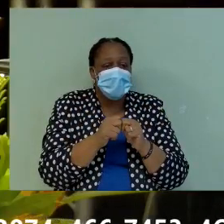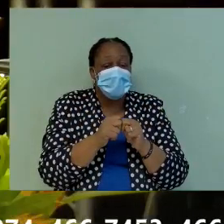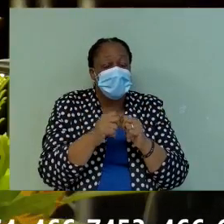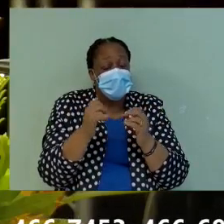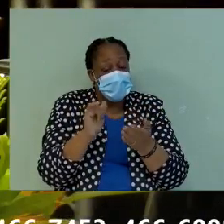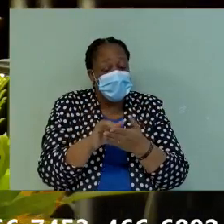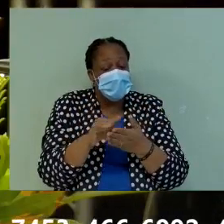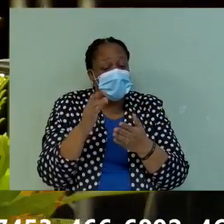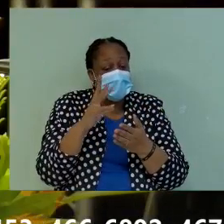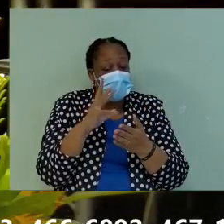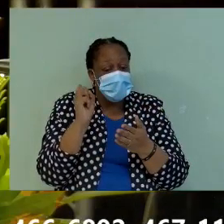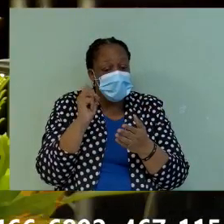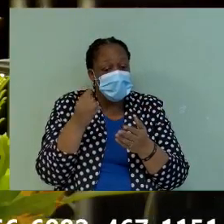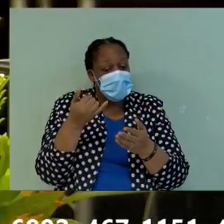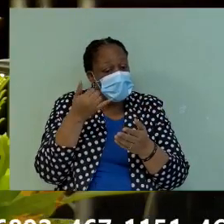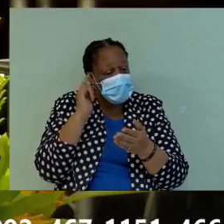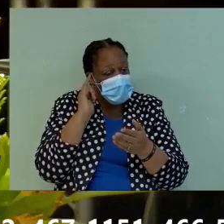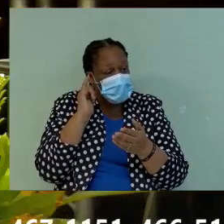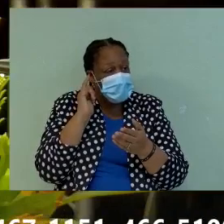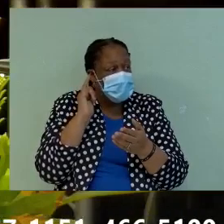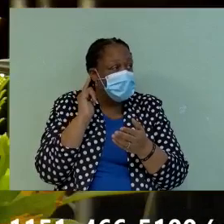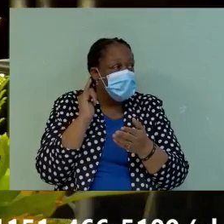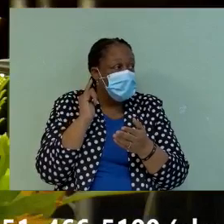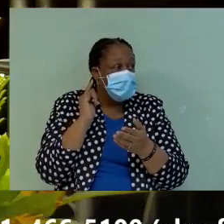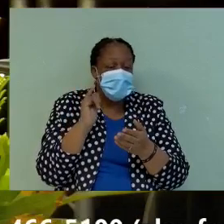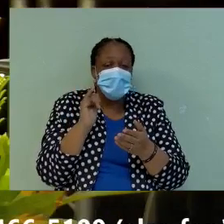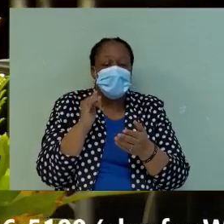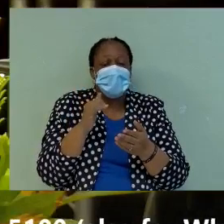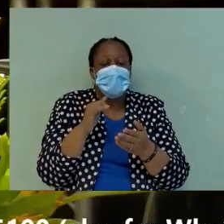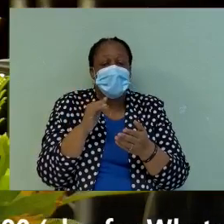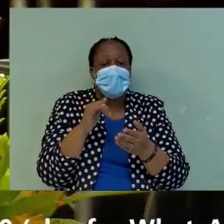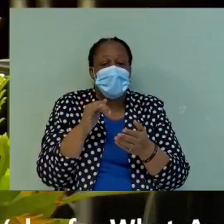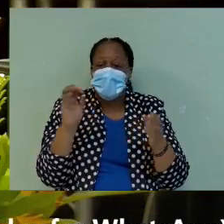yesterday. Our borders remain closed.